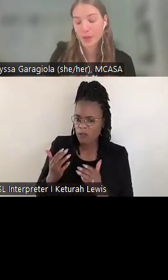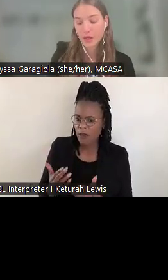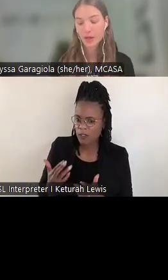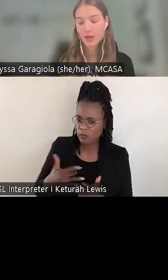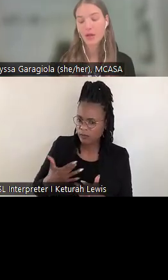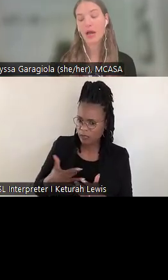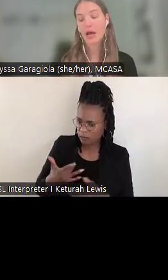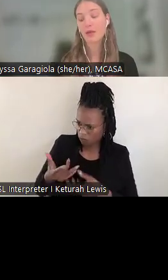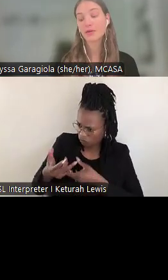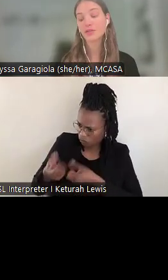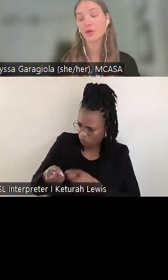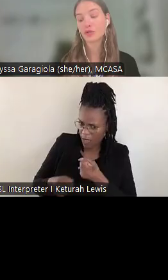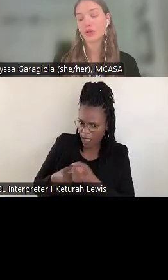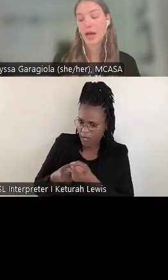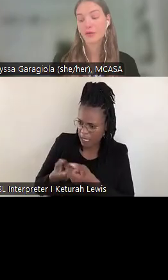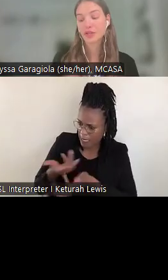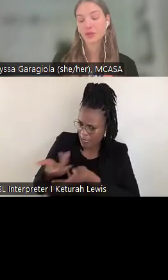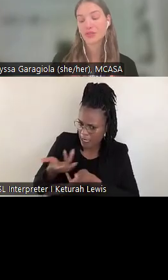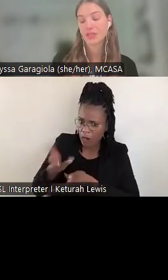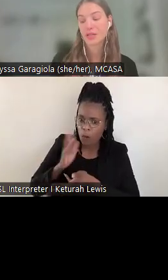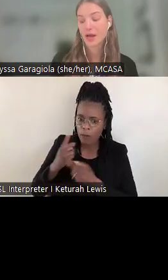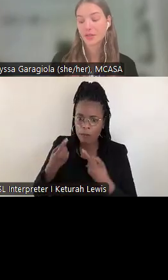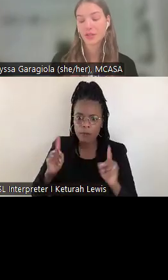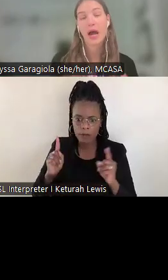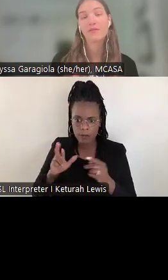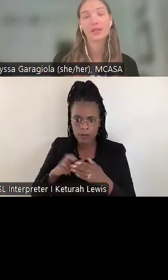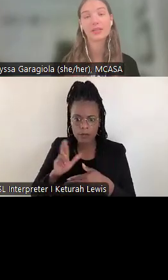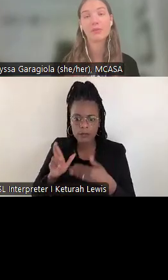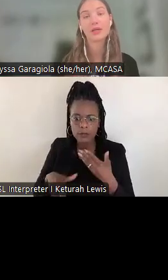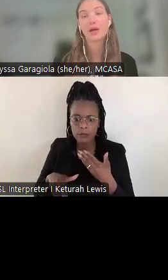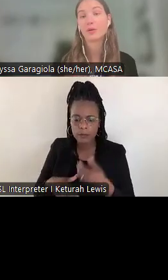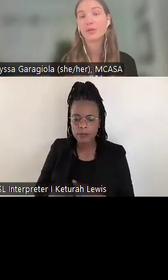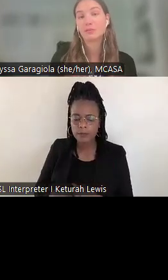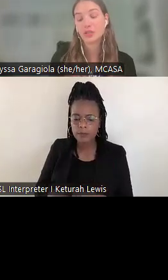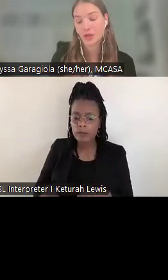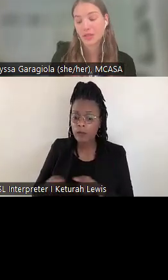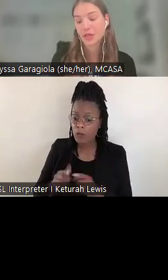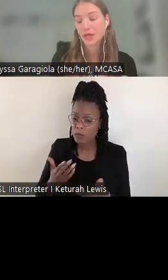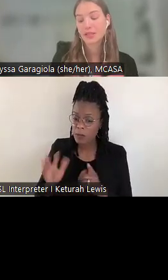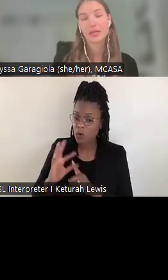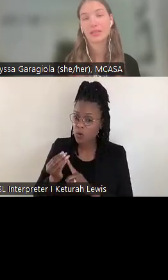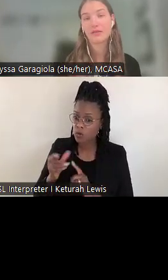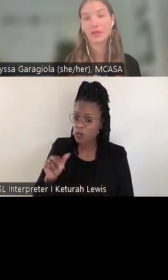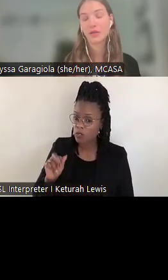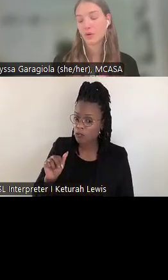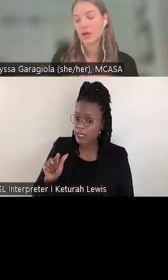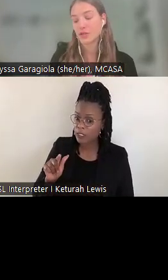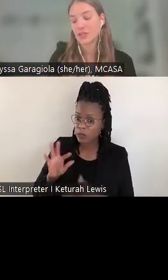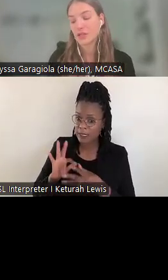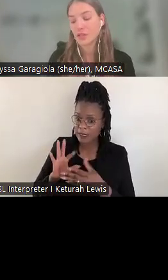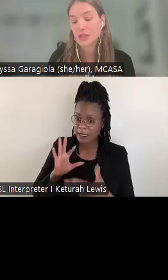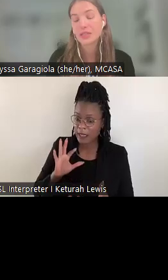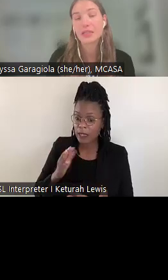them. And then there's cultural and racial disconnect. So advocates may not always be trained in sensitivity